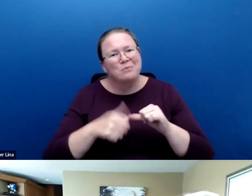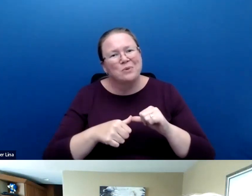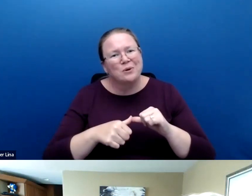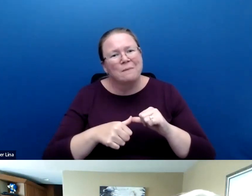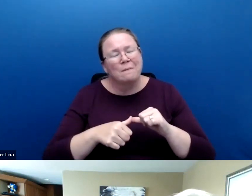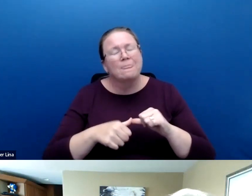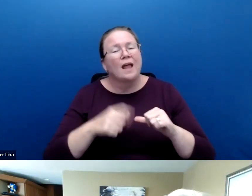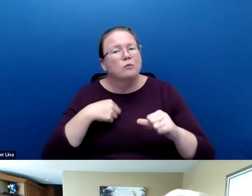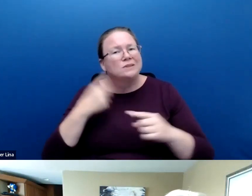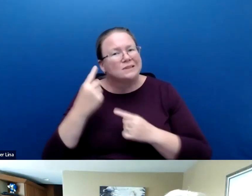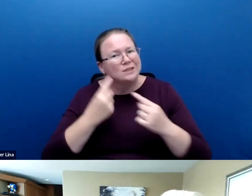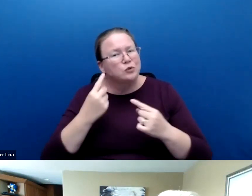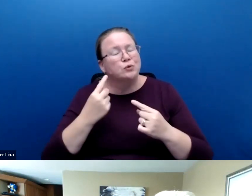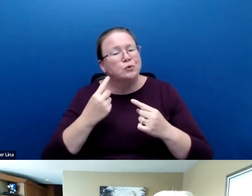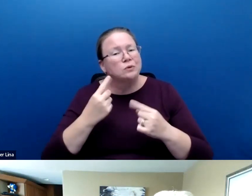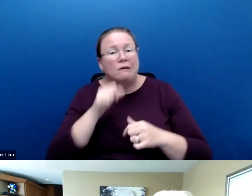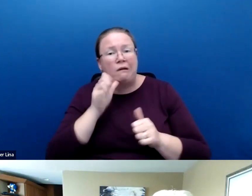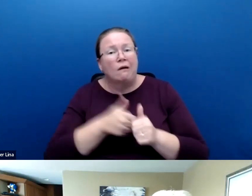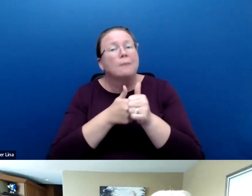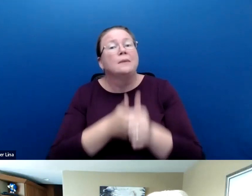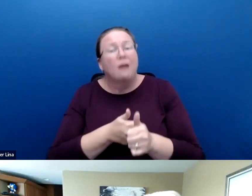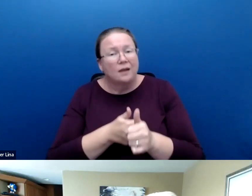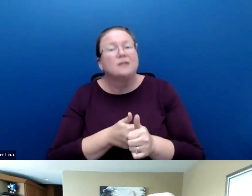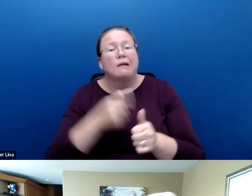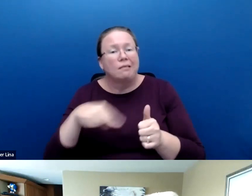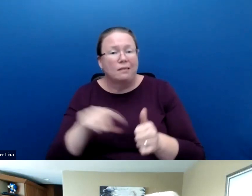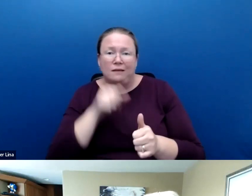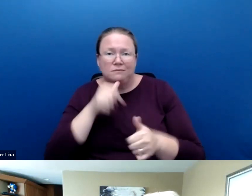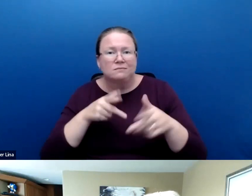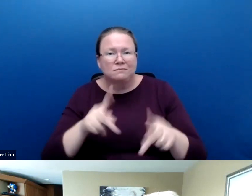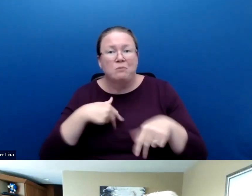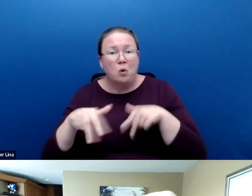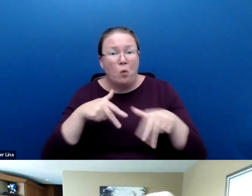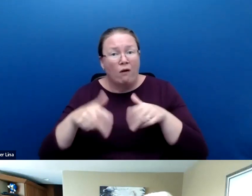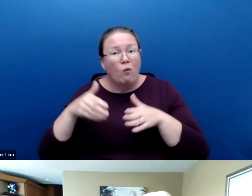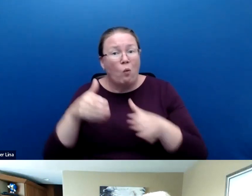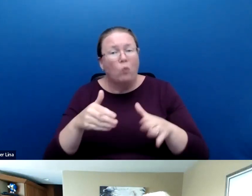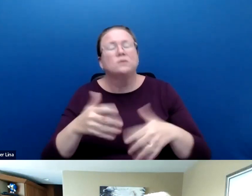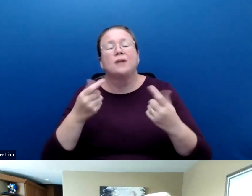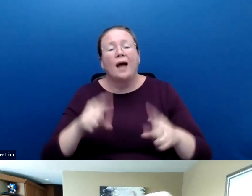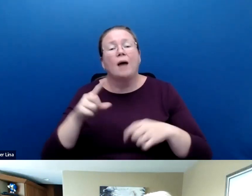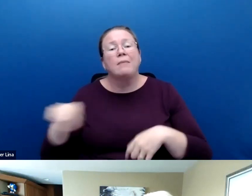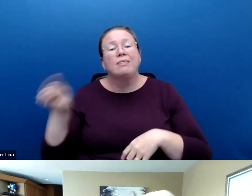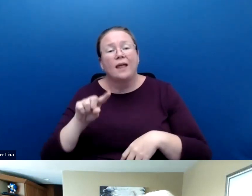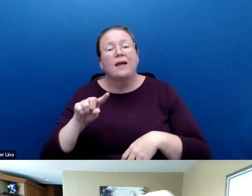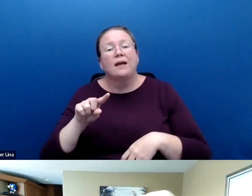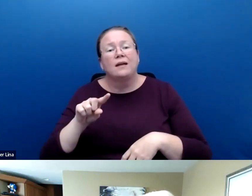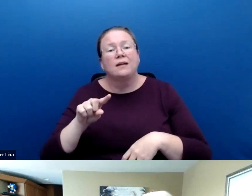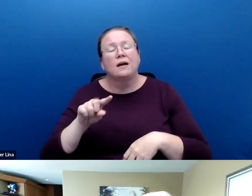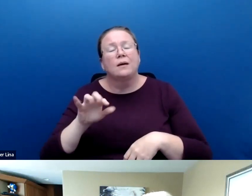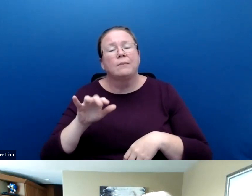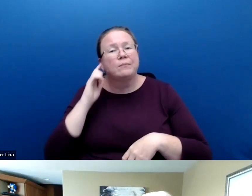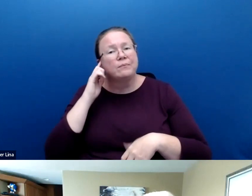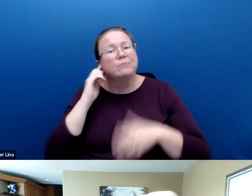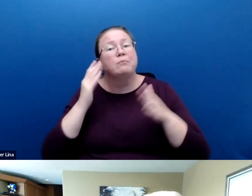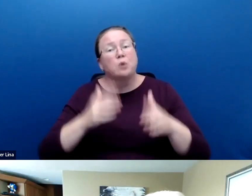I was considered non-compliant, so they wouldn't let me off the ward. And whenever they had the